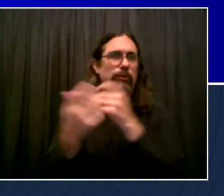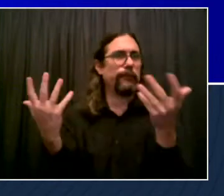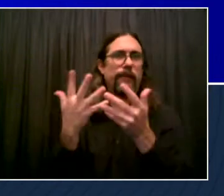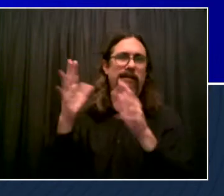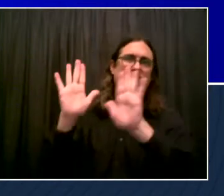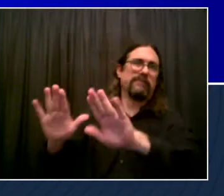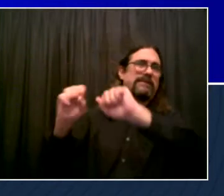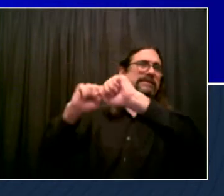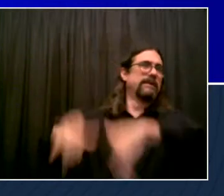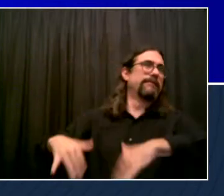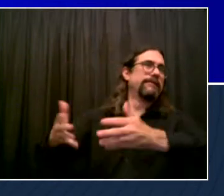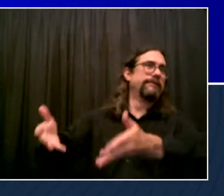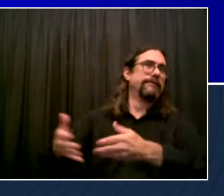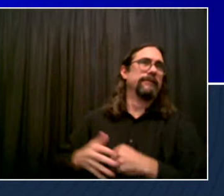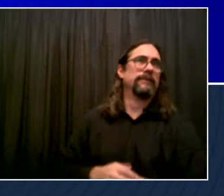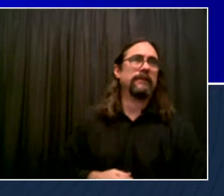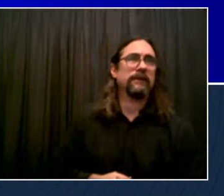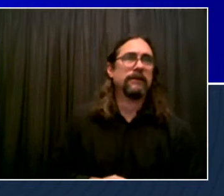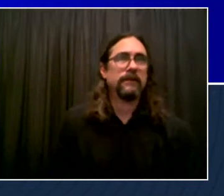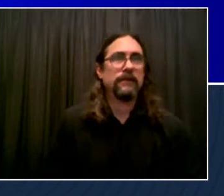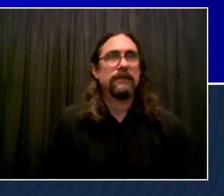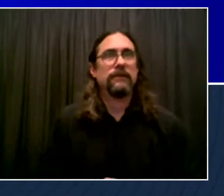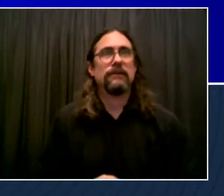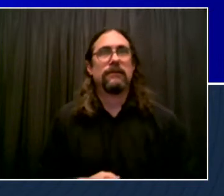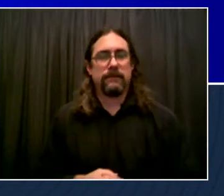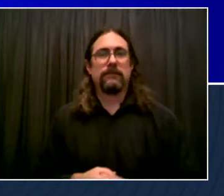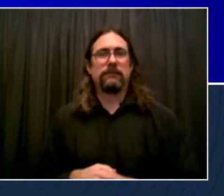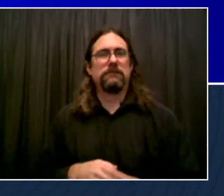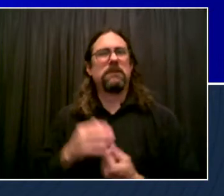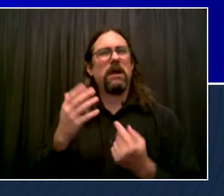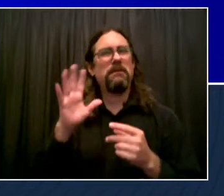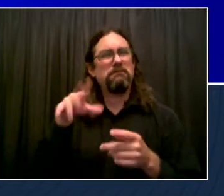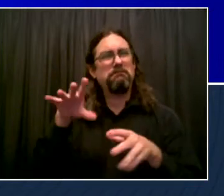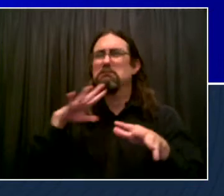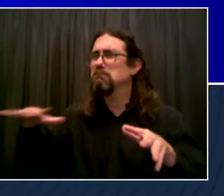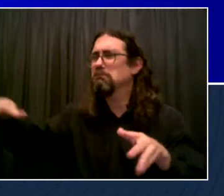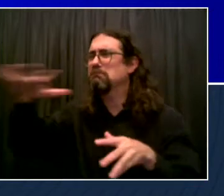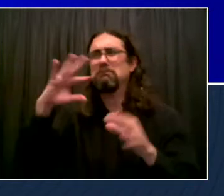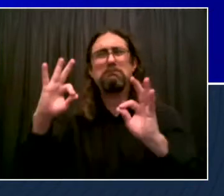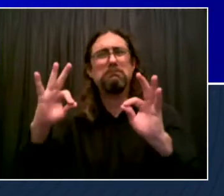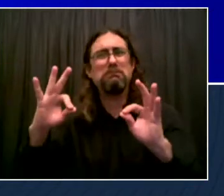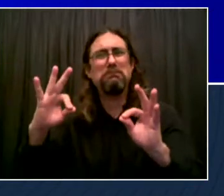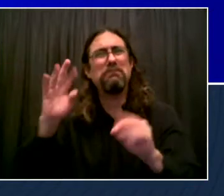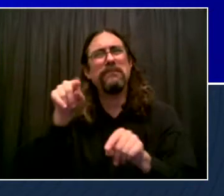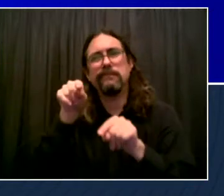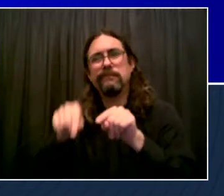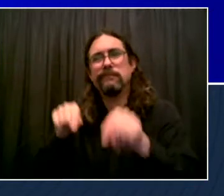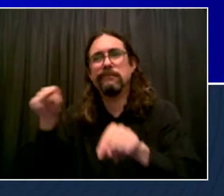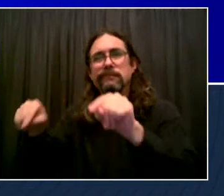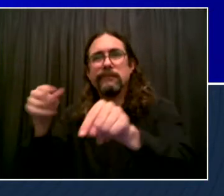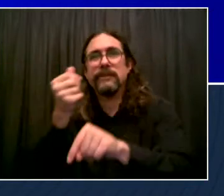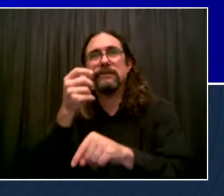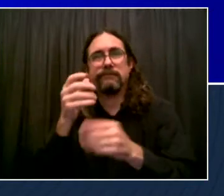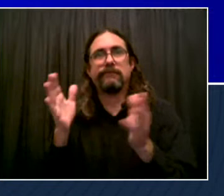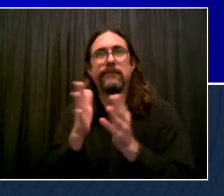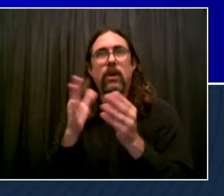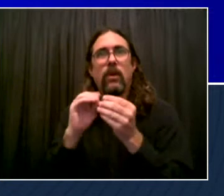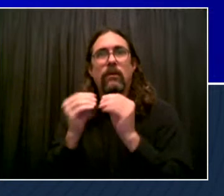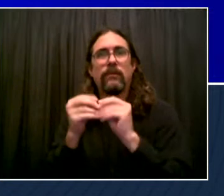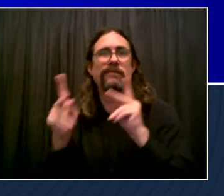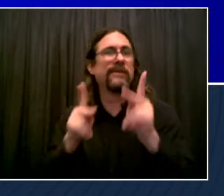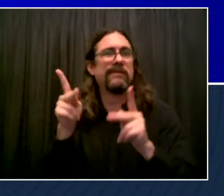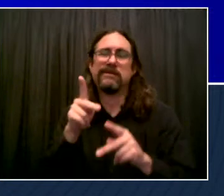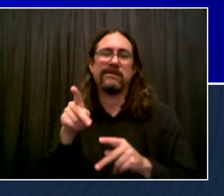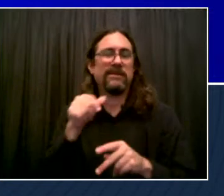fellow officers by being AWOL. They will be suspended immediately, as dozens have been. I think the message is being sent very